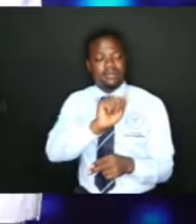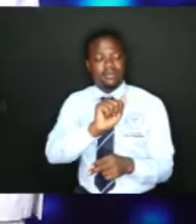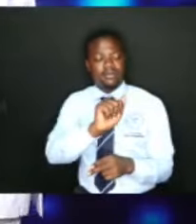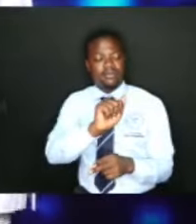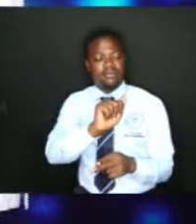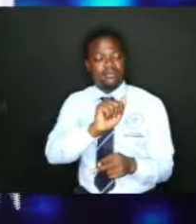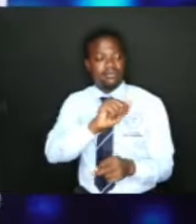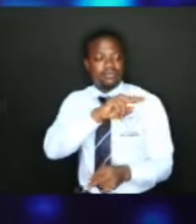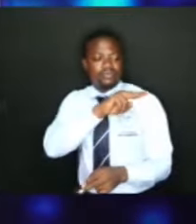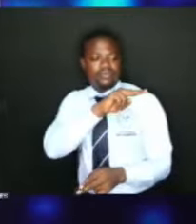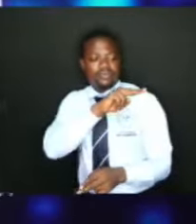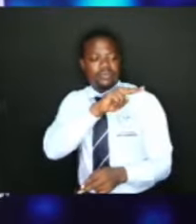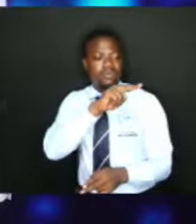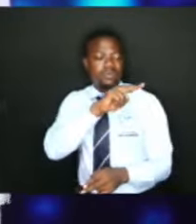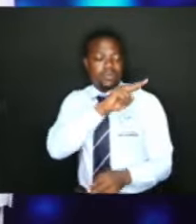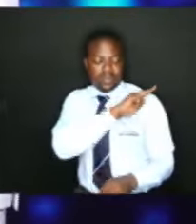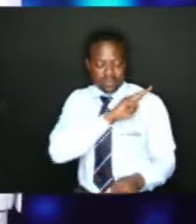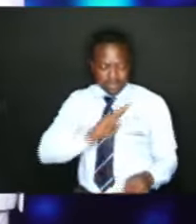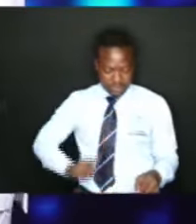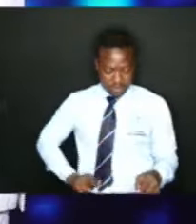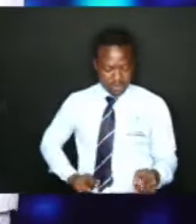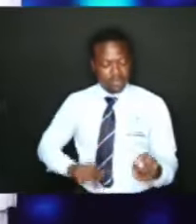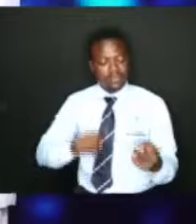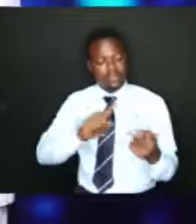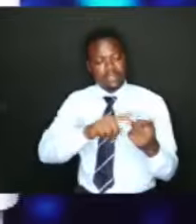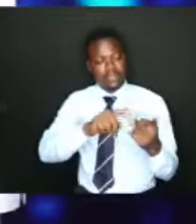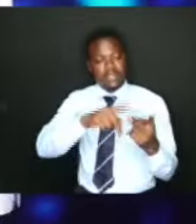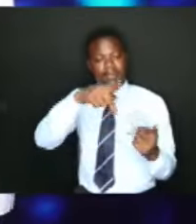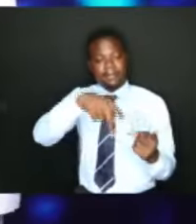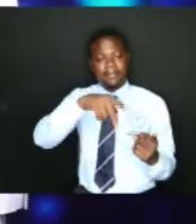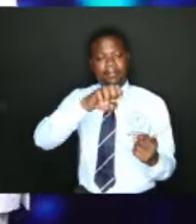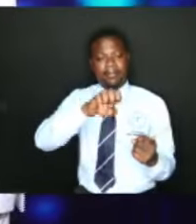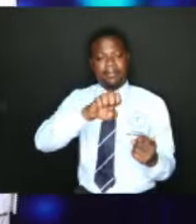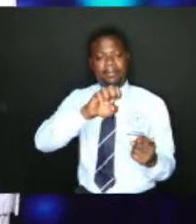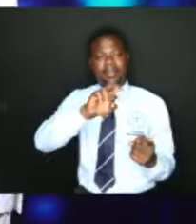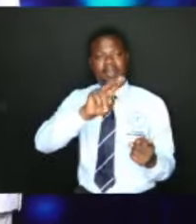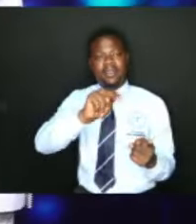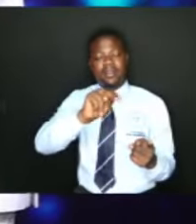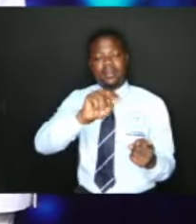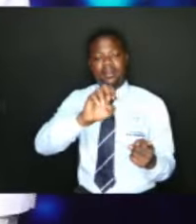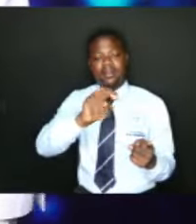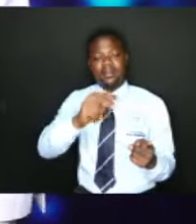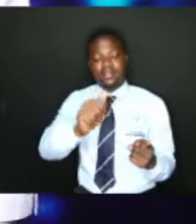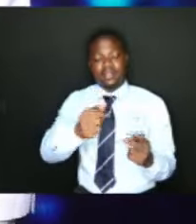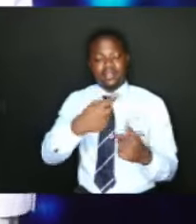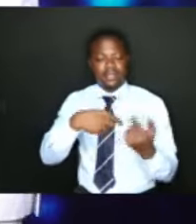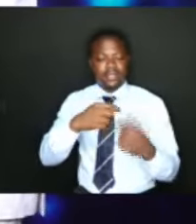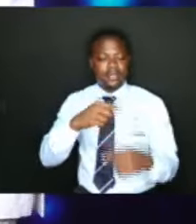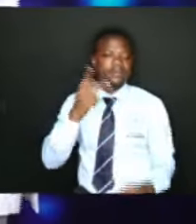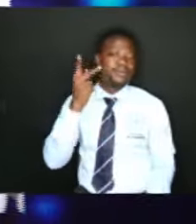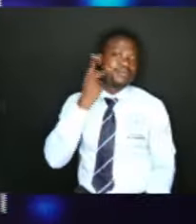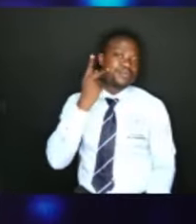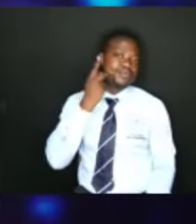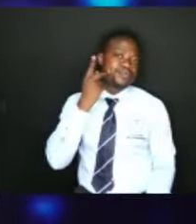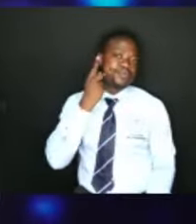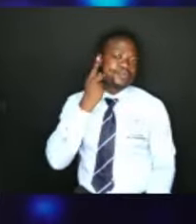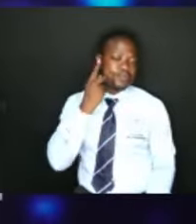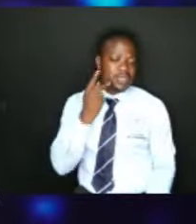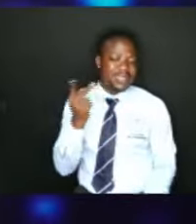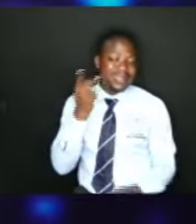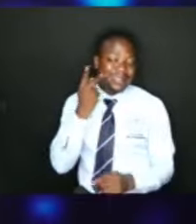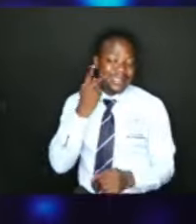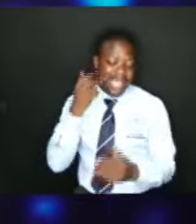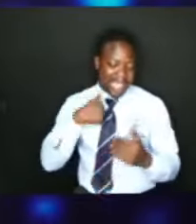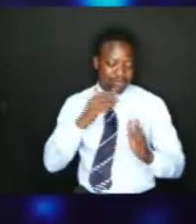Now Penina had children, but Hannah had none. Now Penina ewo ma nanso Hannah onibi. The Bible says year